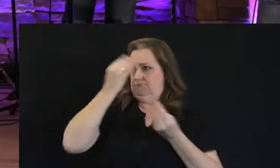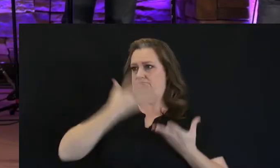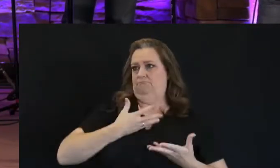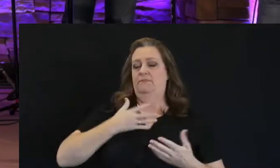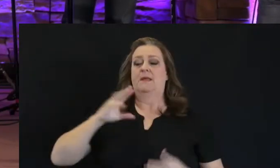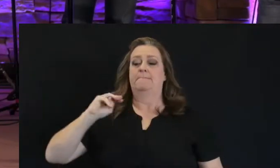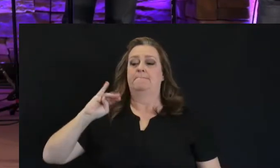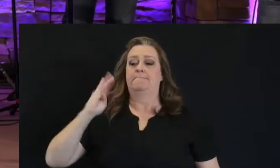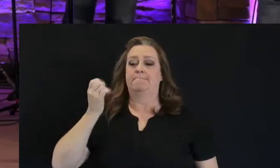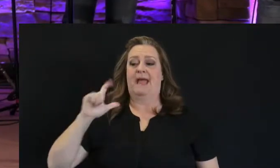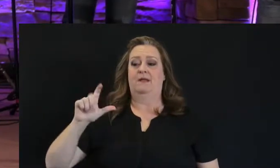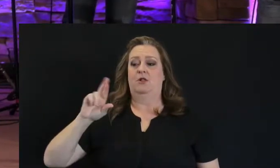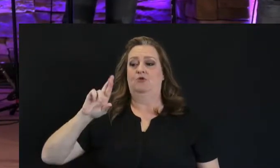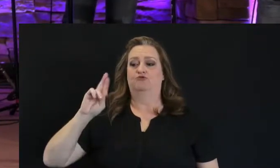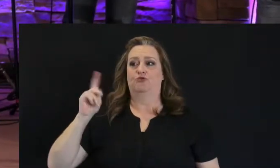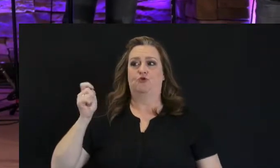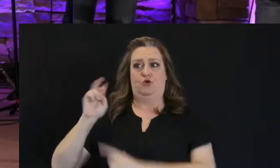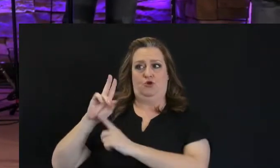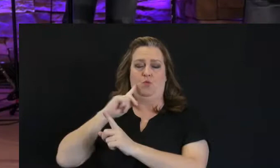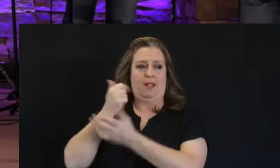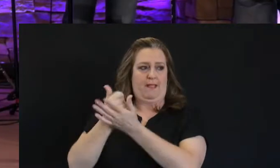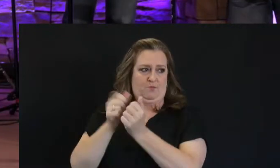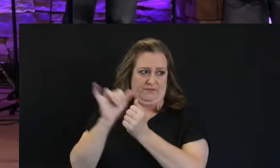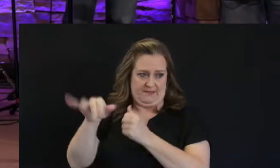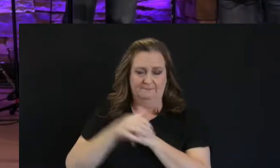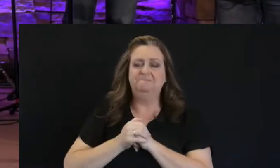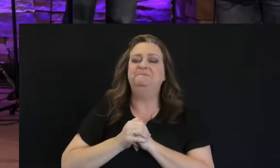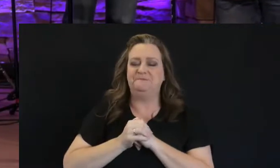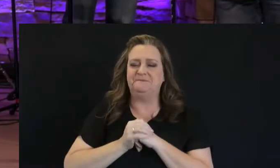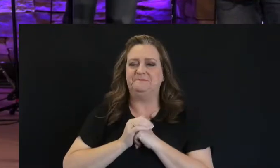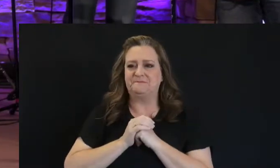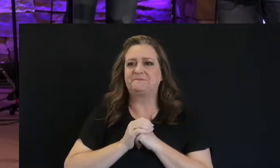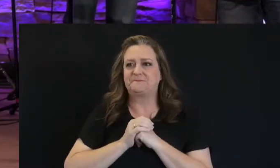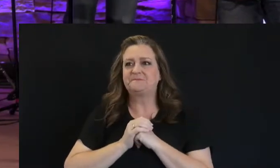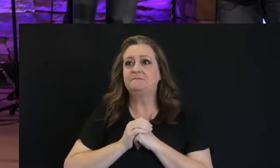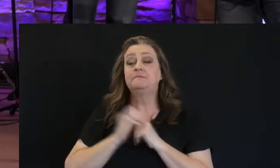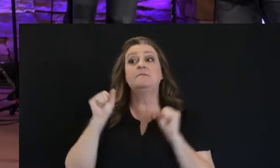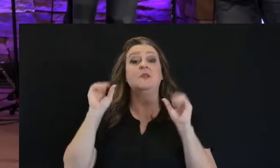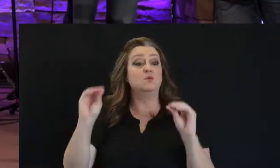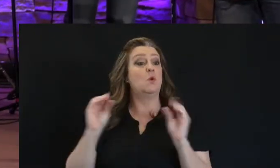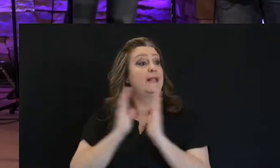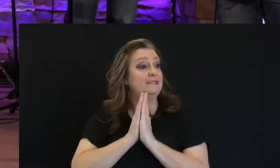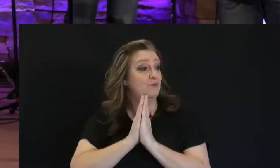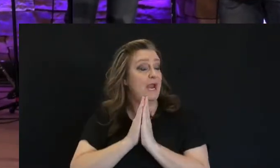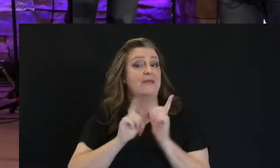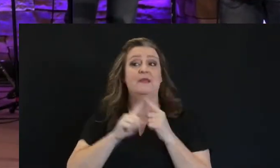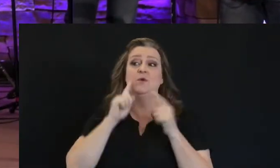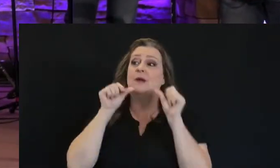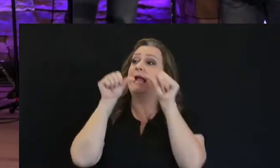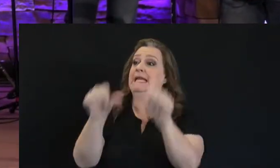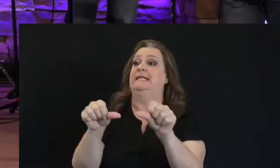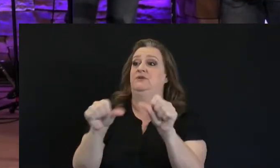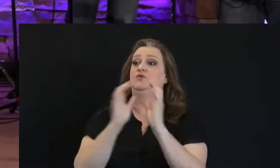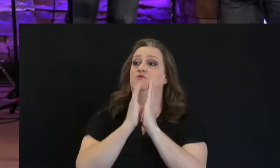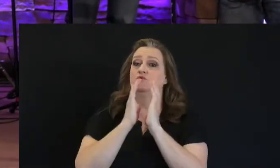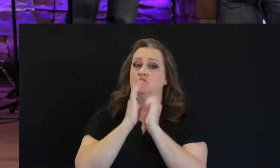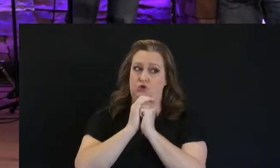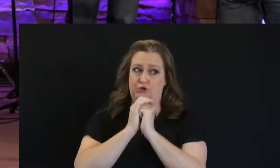Reuter, who's overseeing all that and planning all that. It's going to be an awesome time. So let's pray and then we will continue in